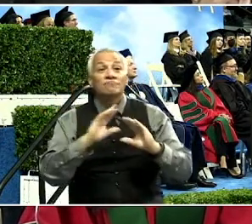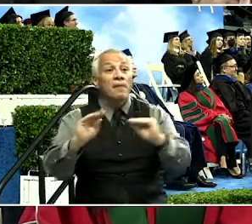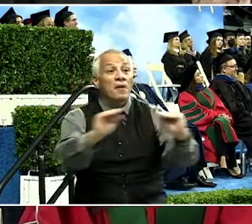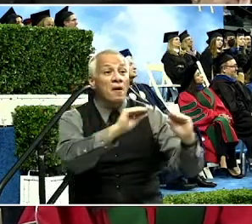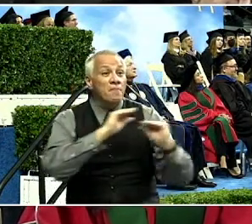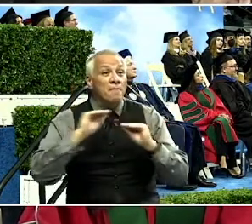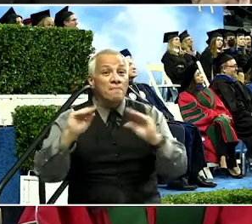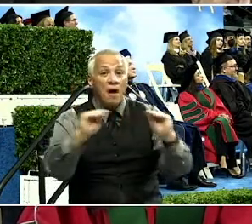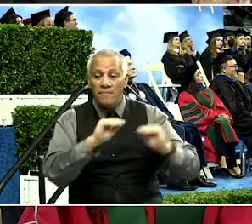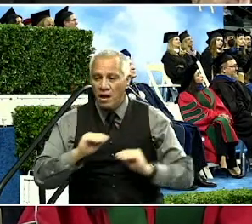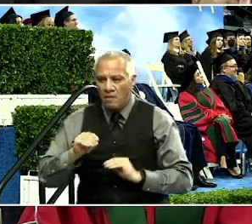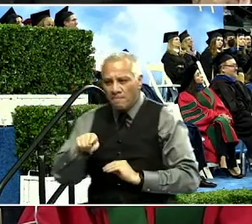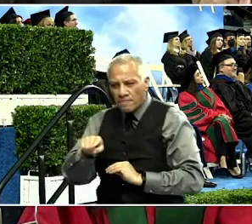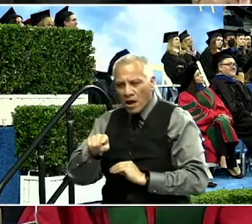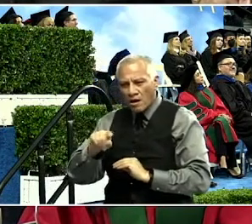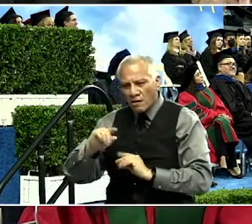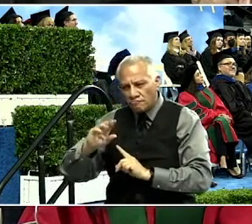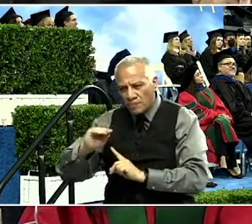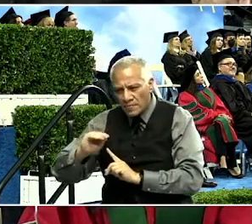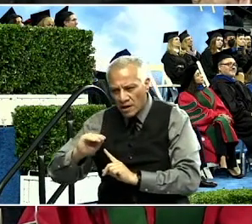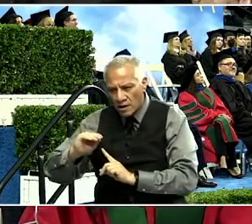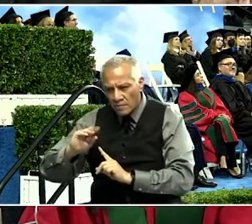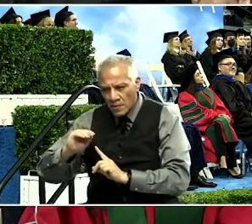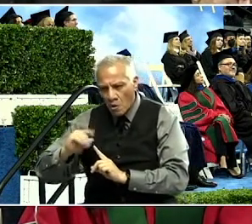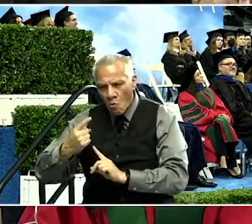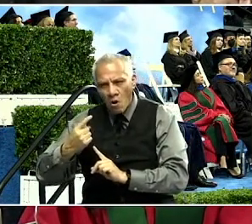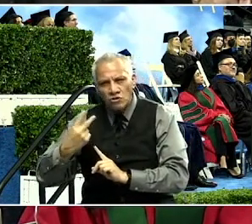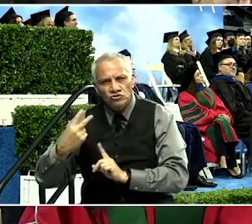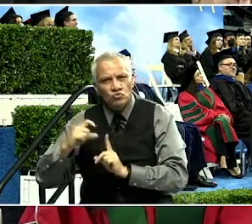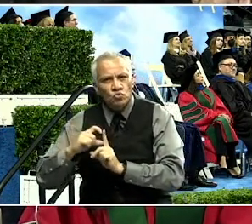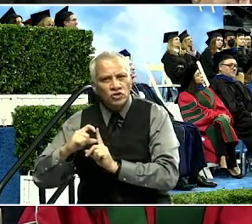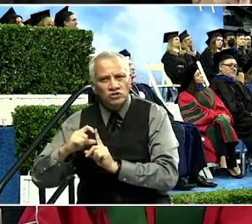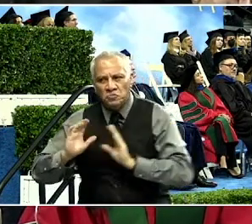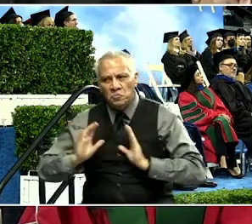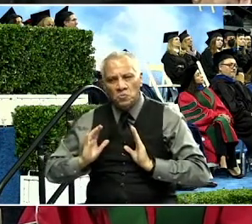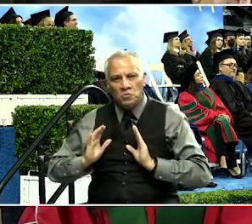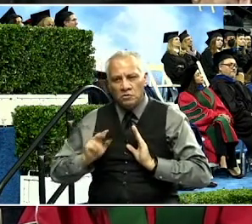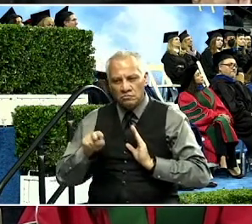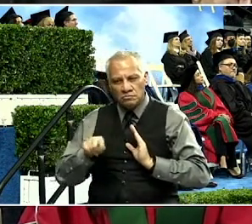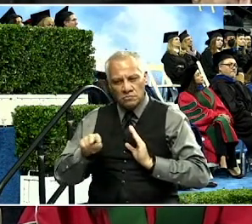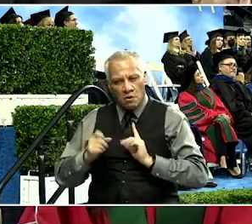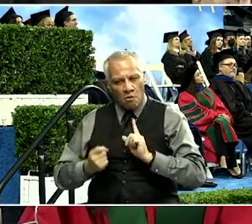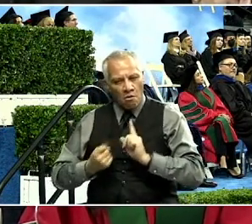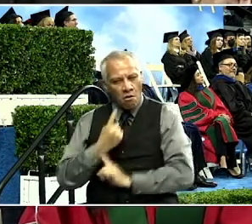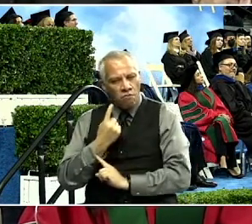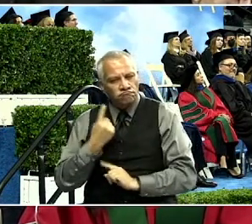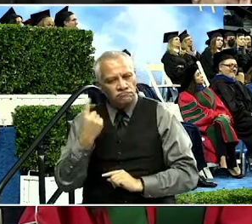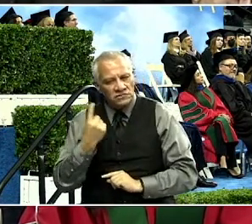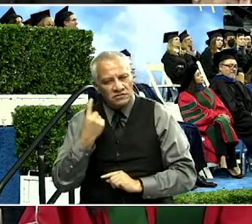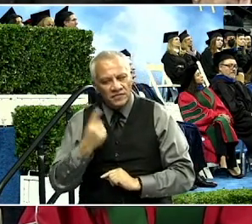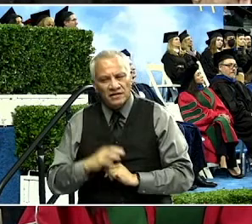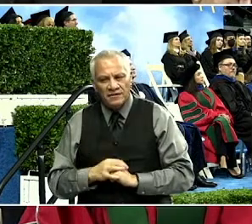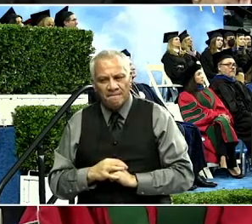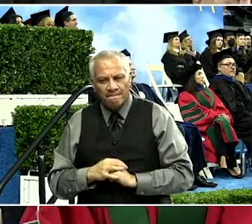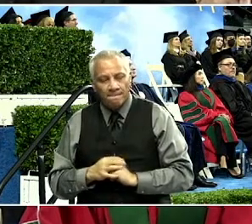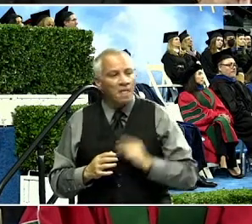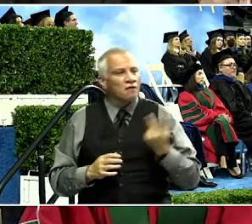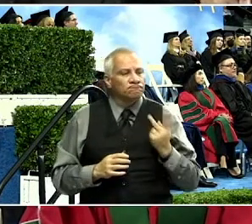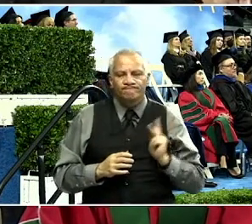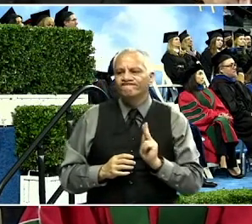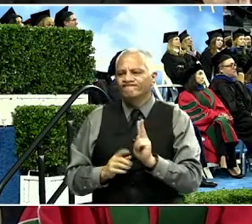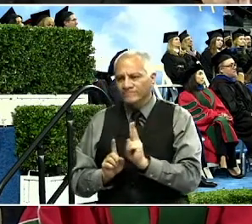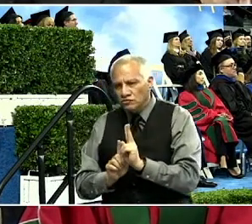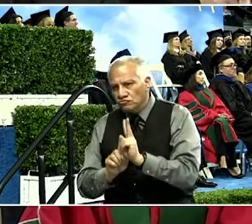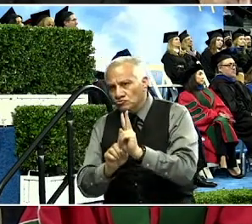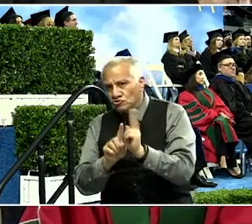conversation, Ruby's verbal communication was limited to 1 or 2 words at a time. Something was off. We took Ruby to a